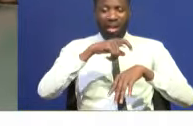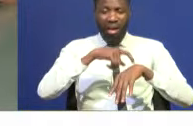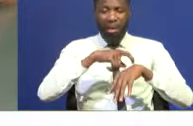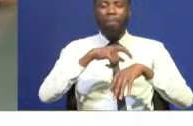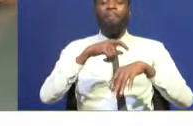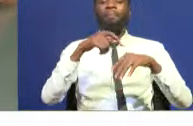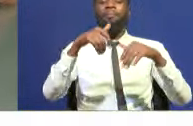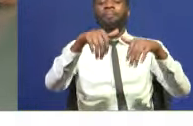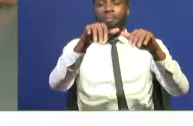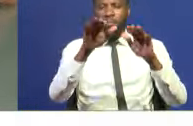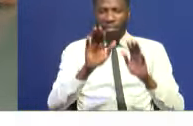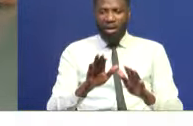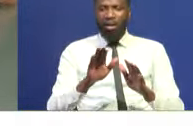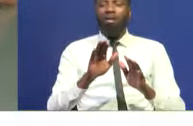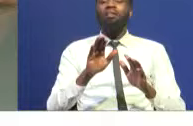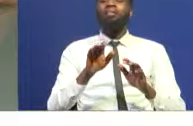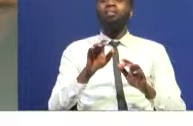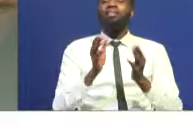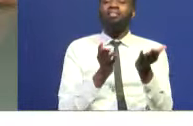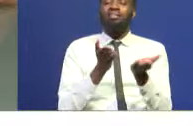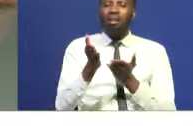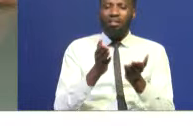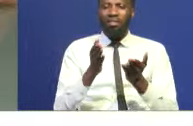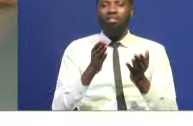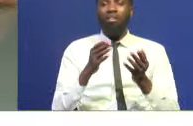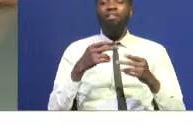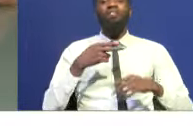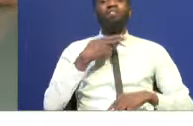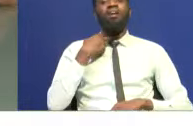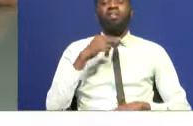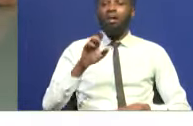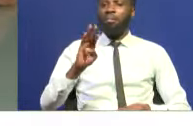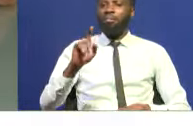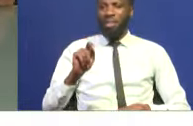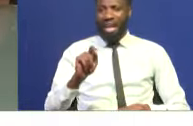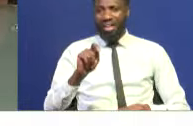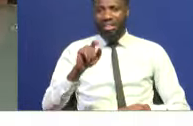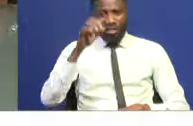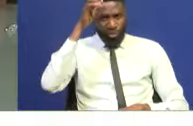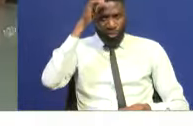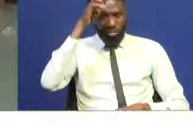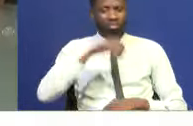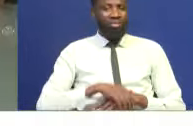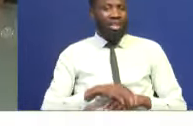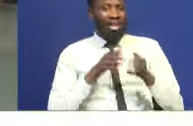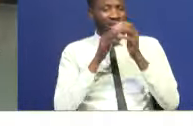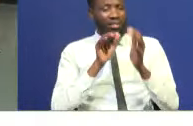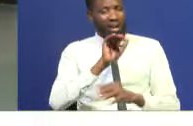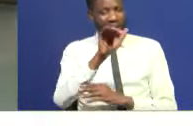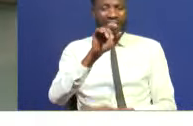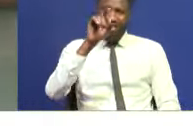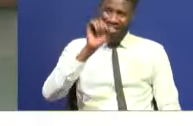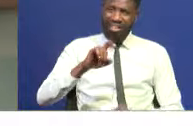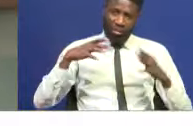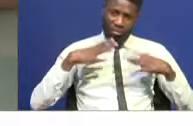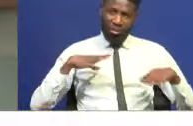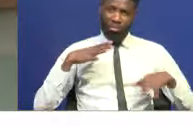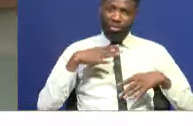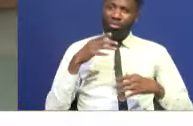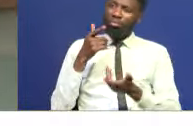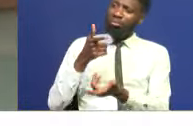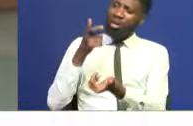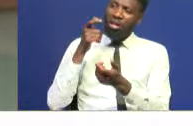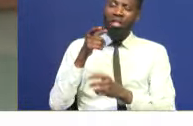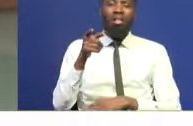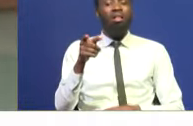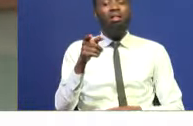Cheriot Bet, leaders demanded accountability and justice over the priest's killing. Father Bet will be laid to rest